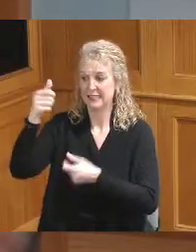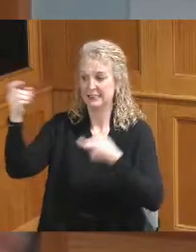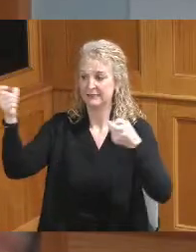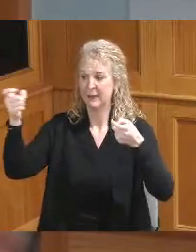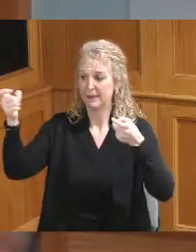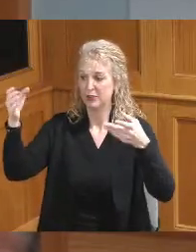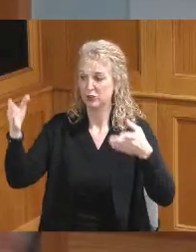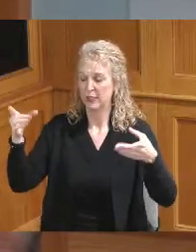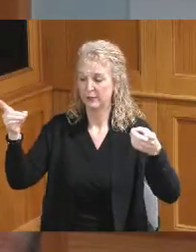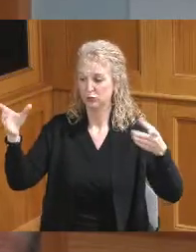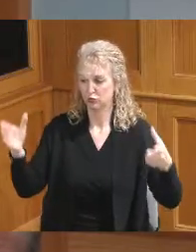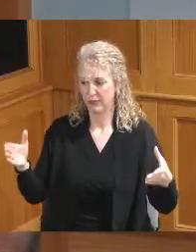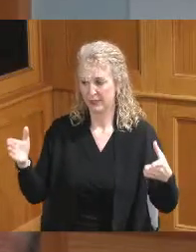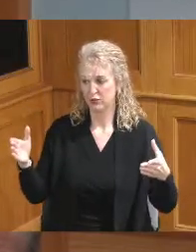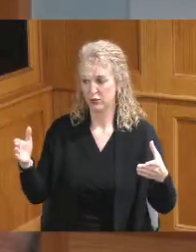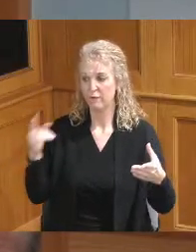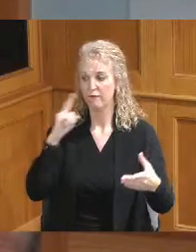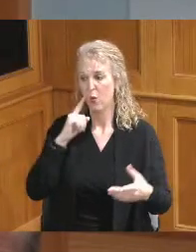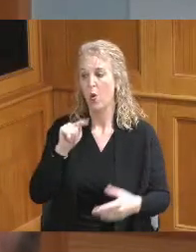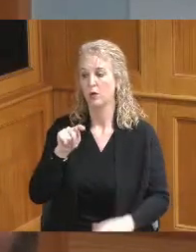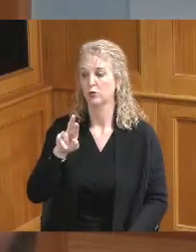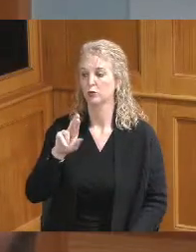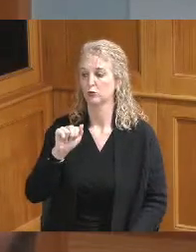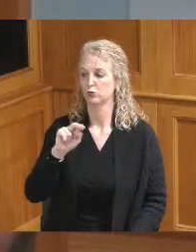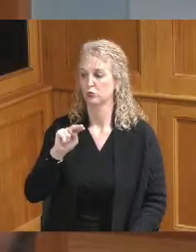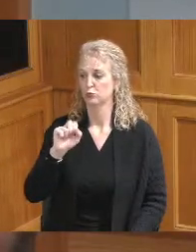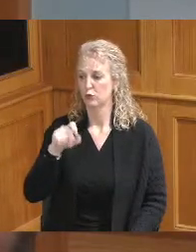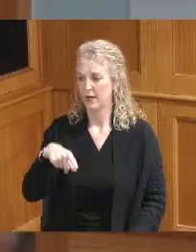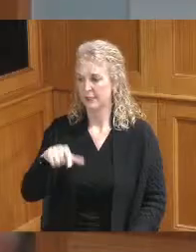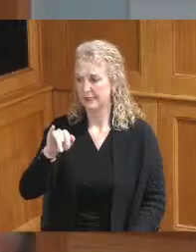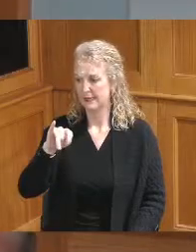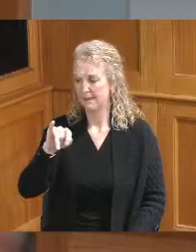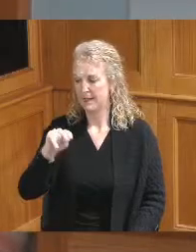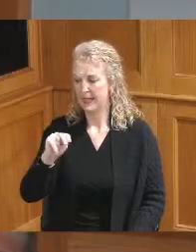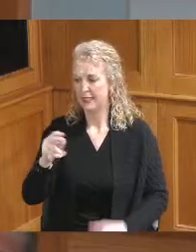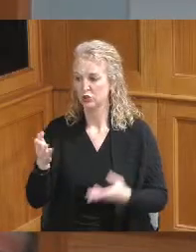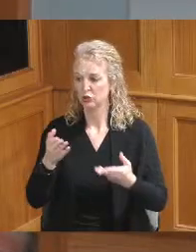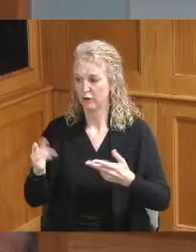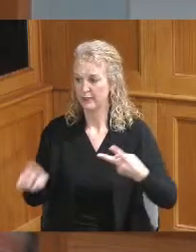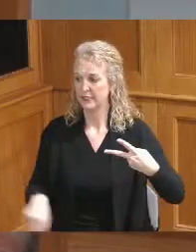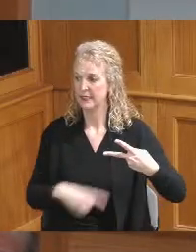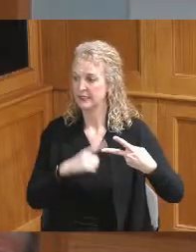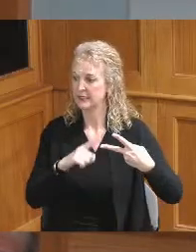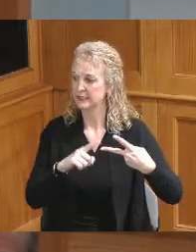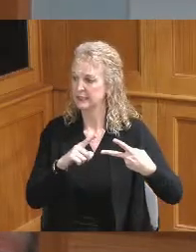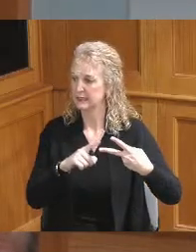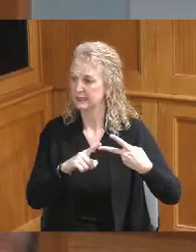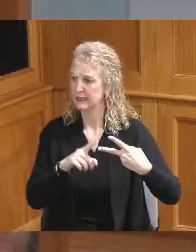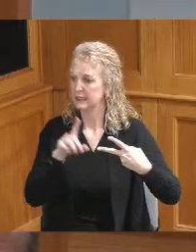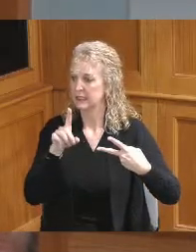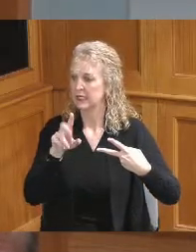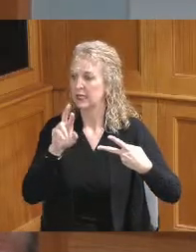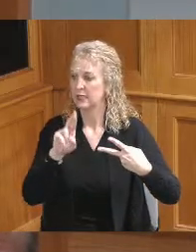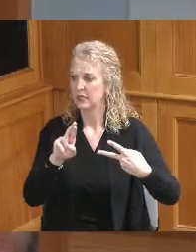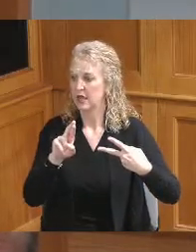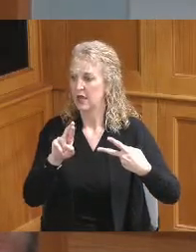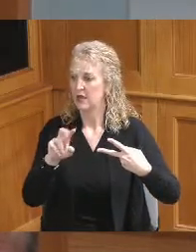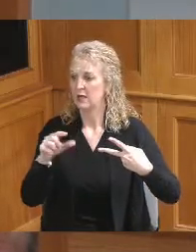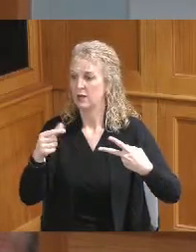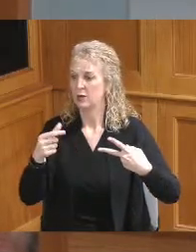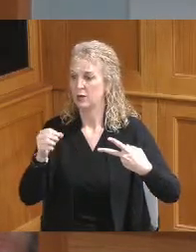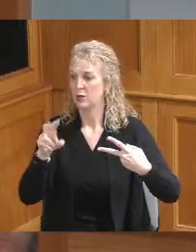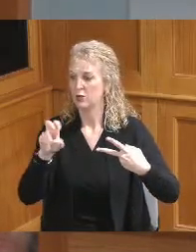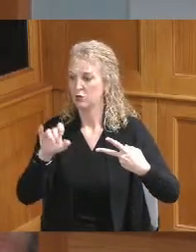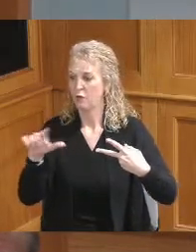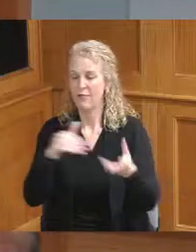Administrative Director for our transplant services, and Dr. Goval, who helps lead our transplant surgeries